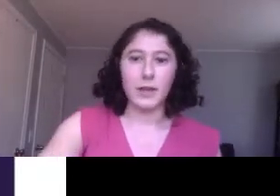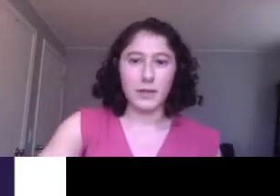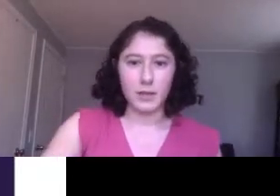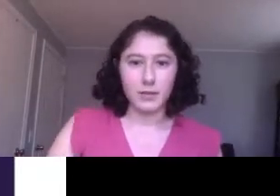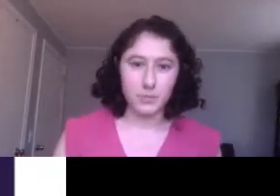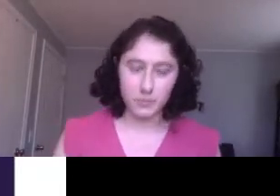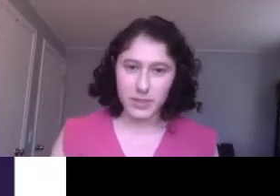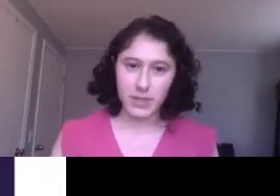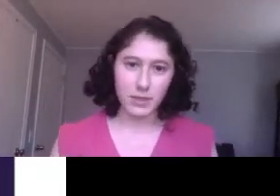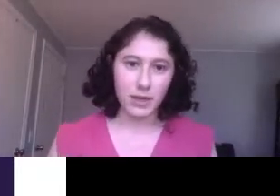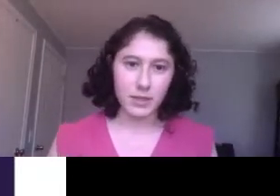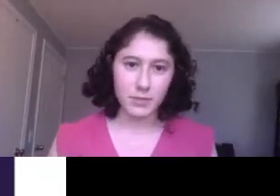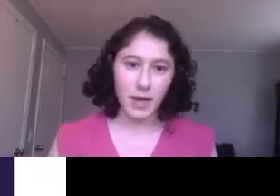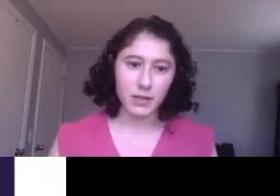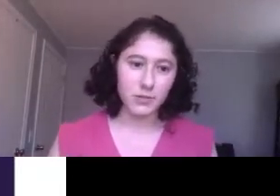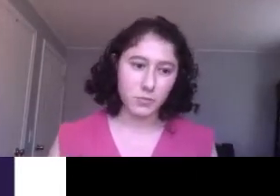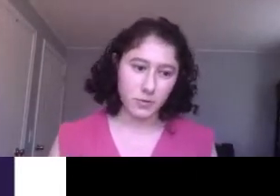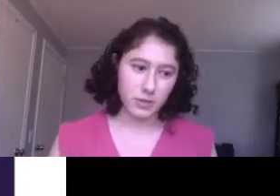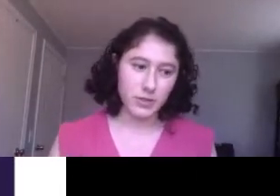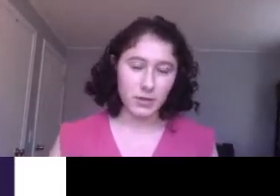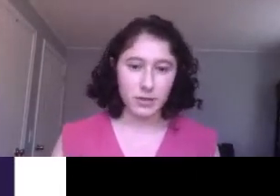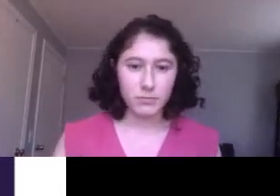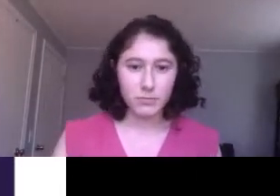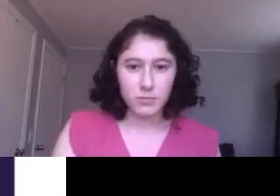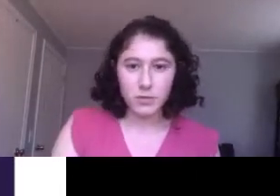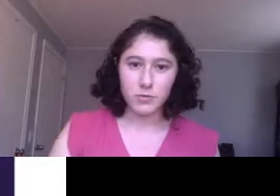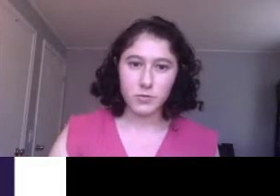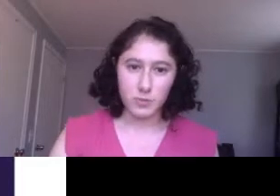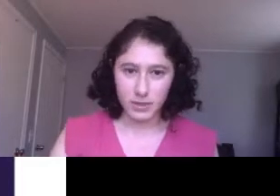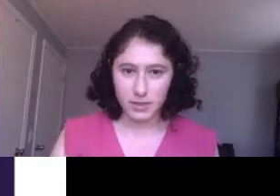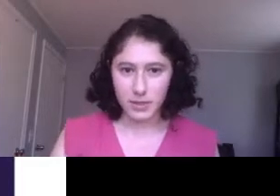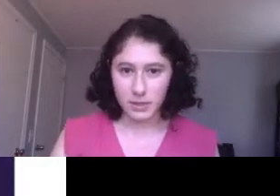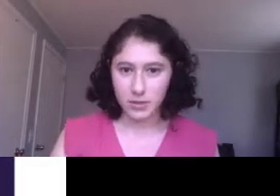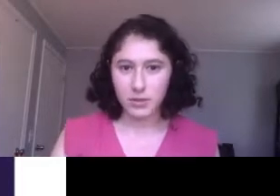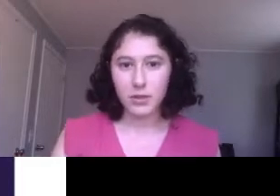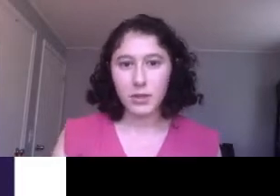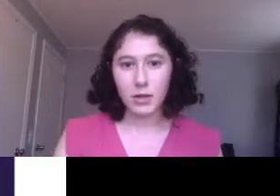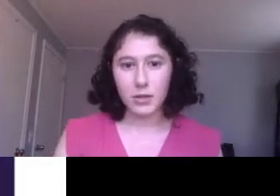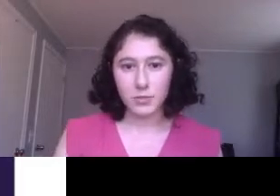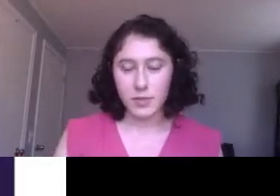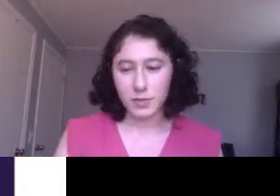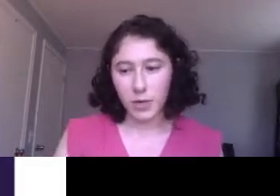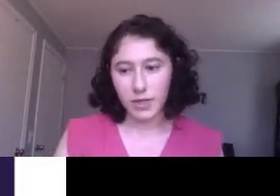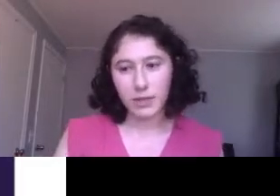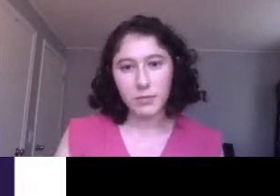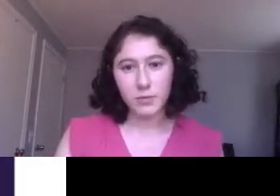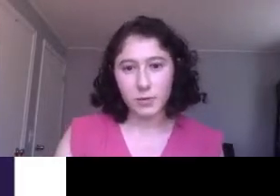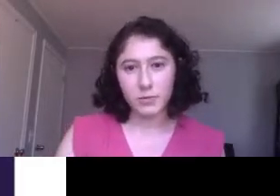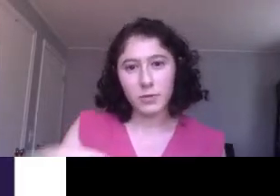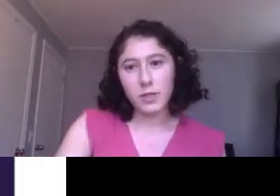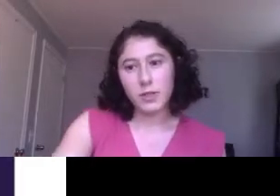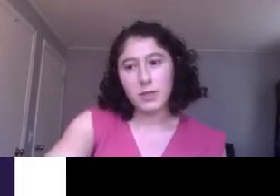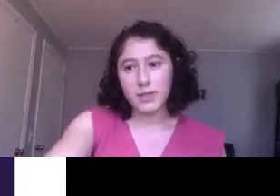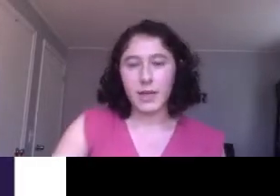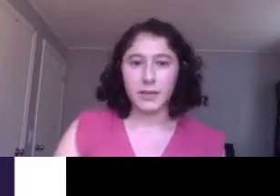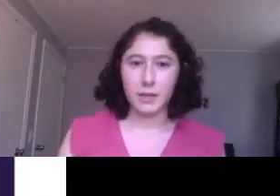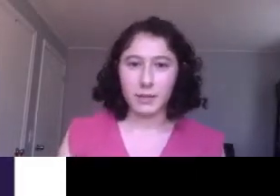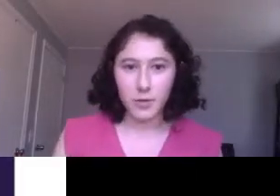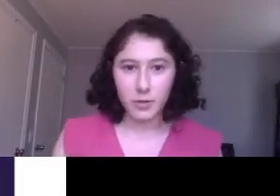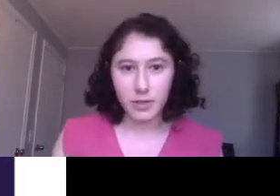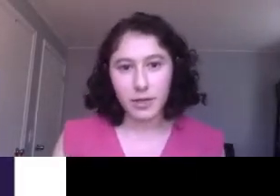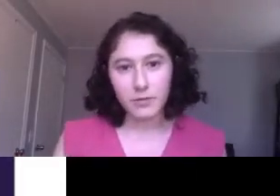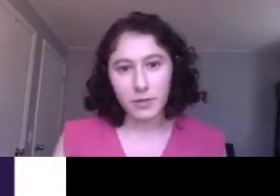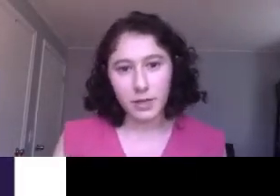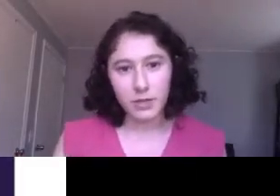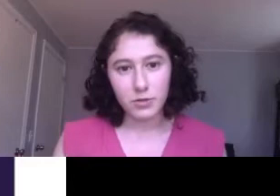then they reset their hand back towards the center, towards their body before sliding their hand